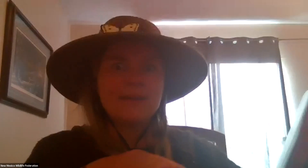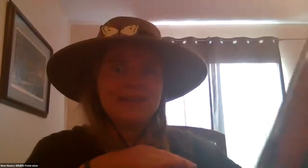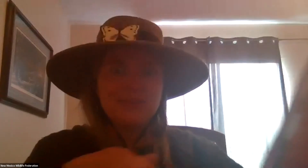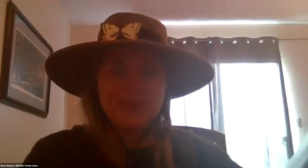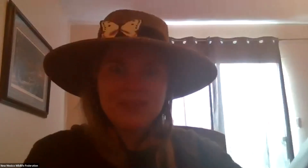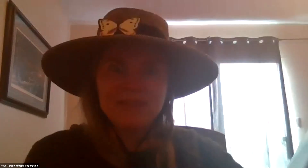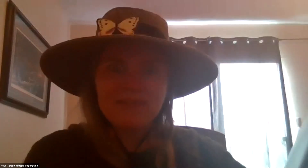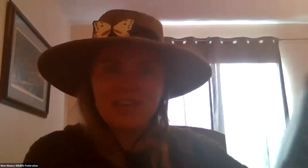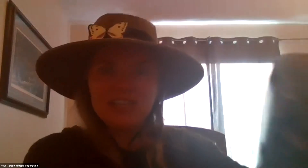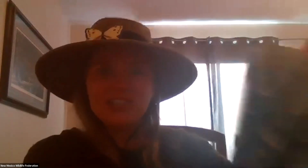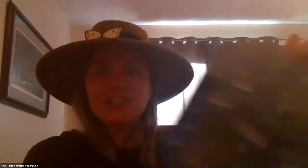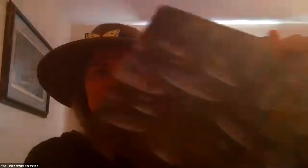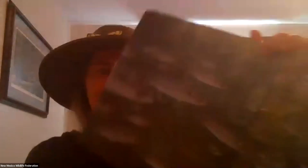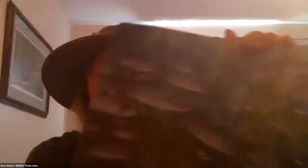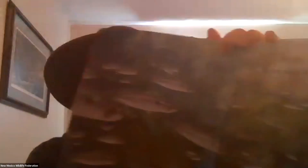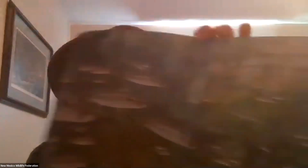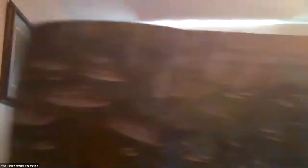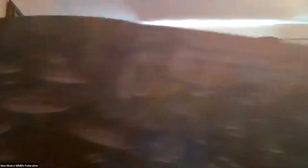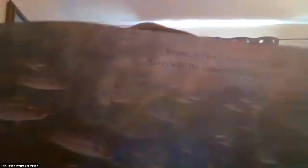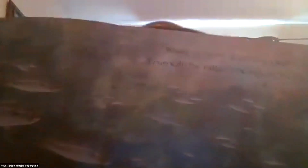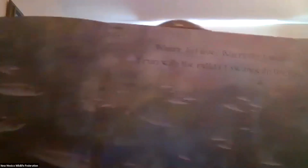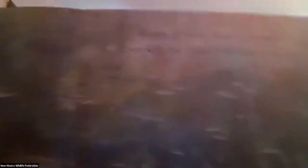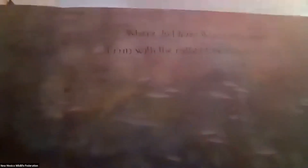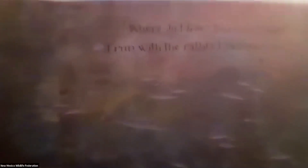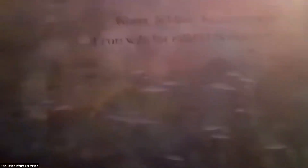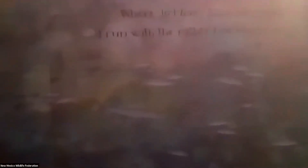swim with the fish.